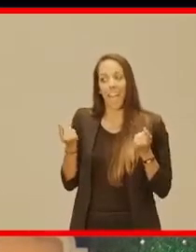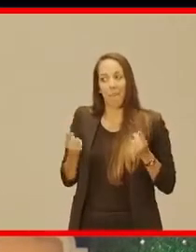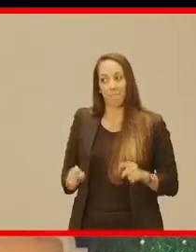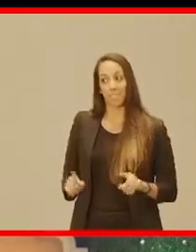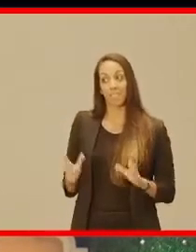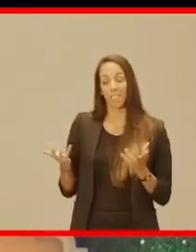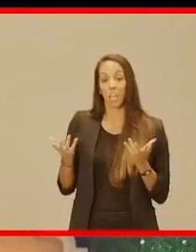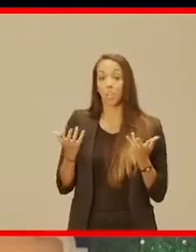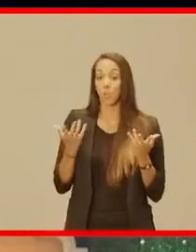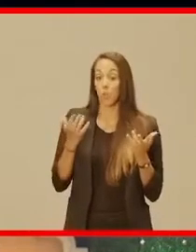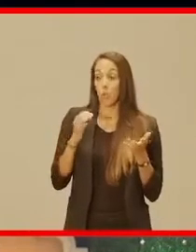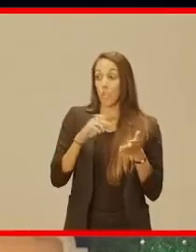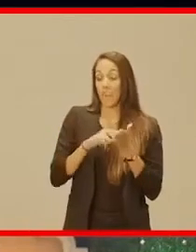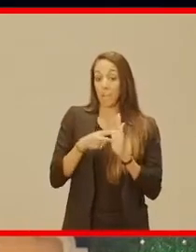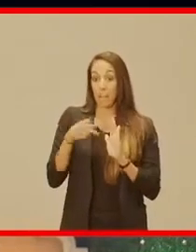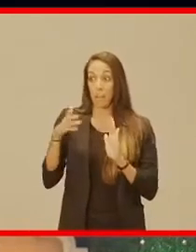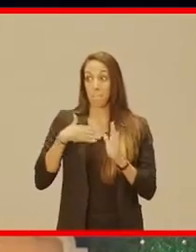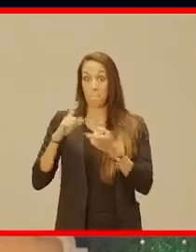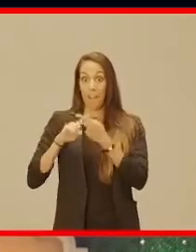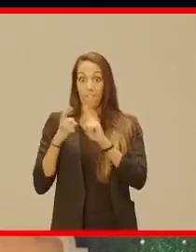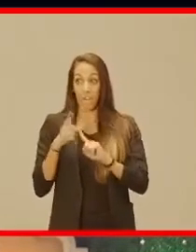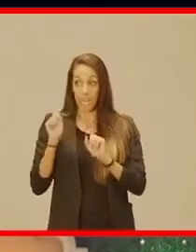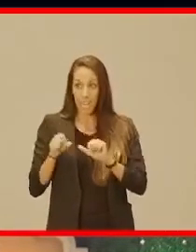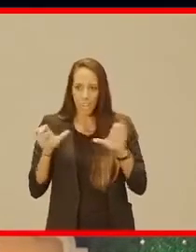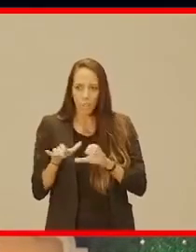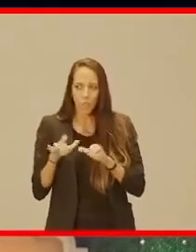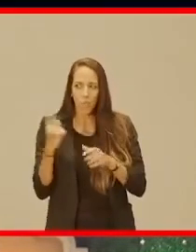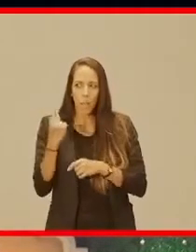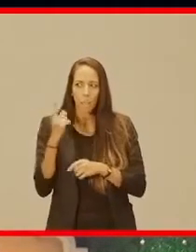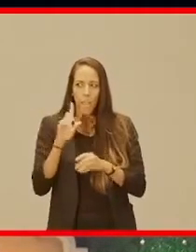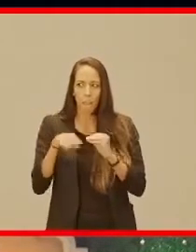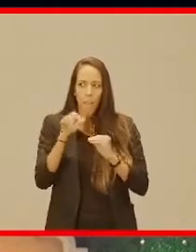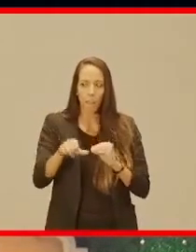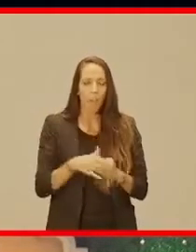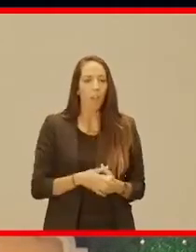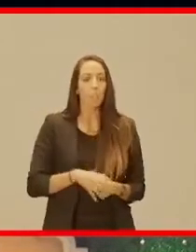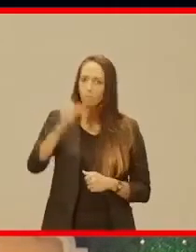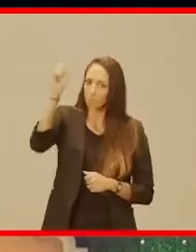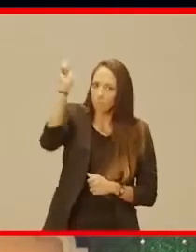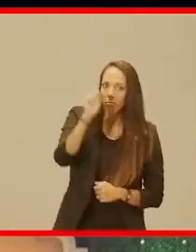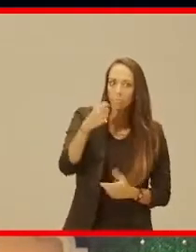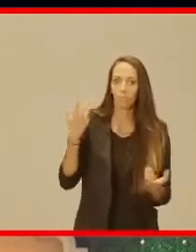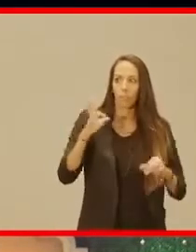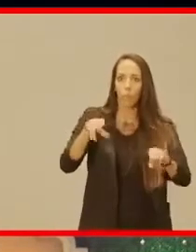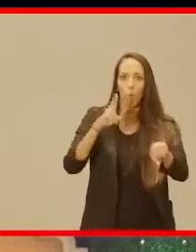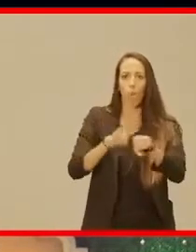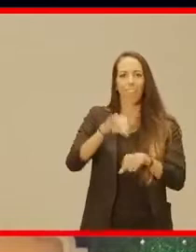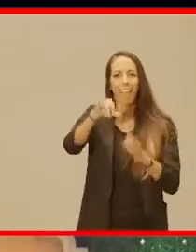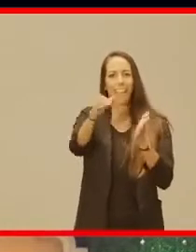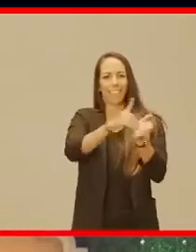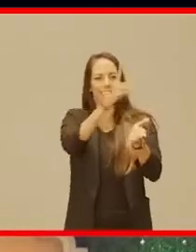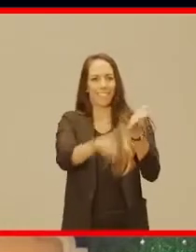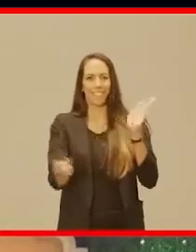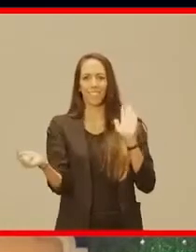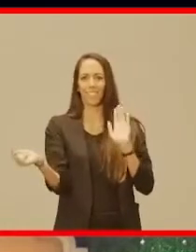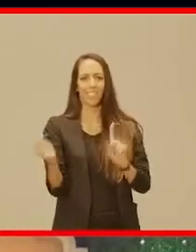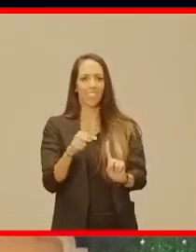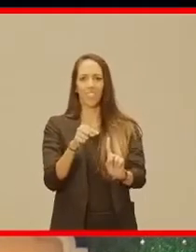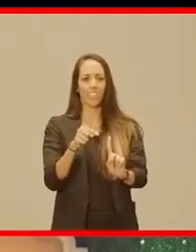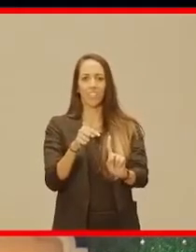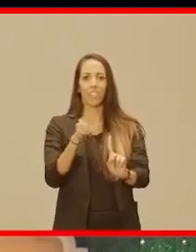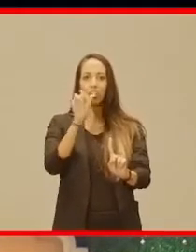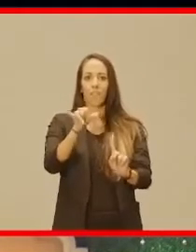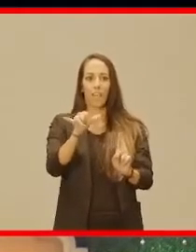is there something he can do about that, is what I'm asking, basically. Yeah, he could. If any employer, if anybody, that's discrimination, and that's, of course,